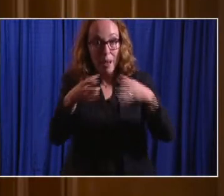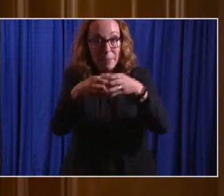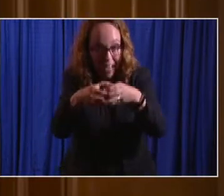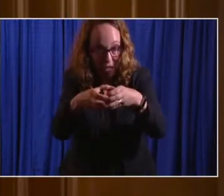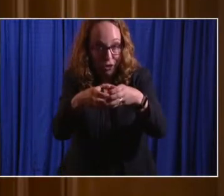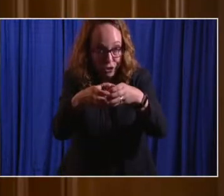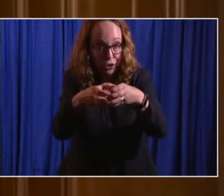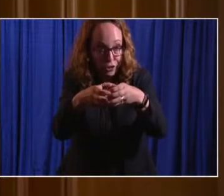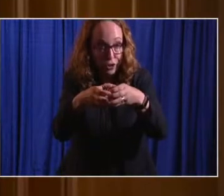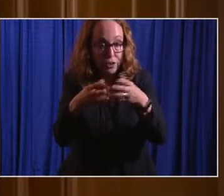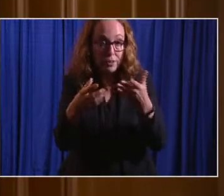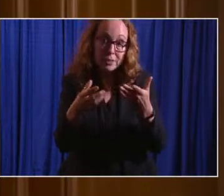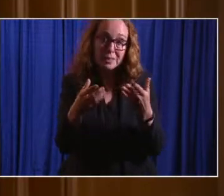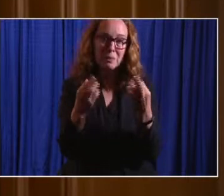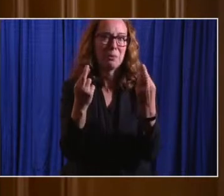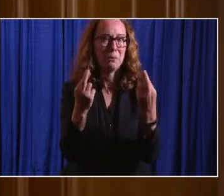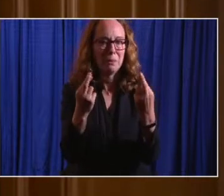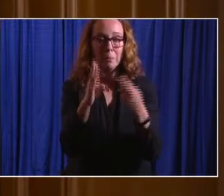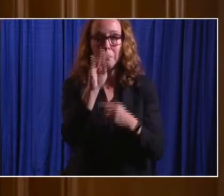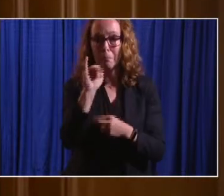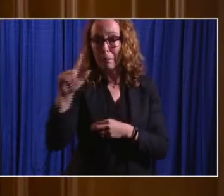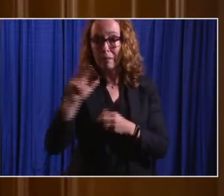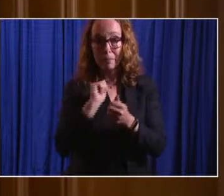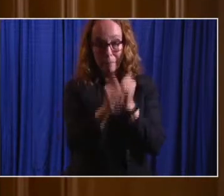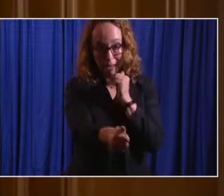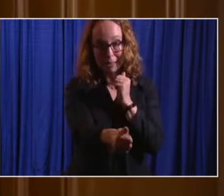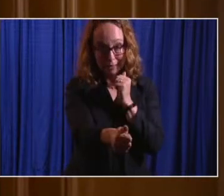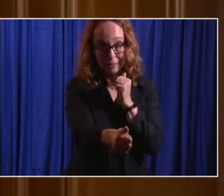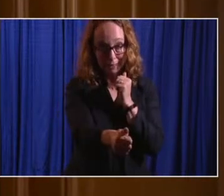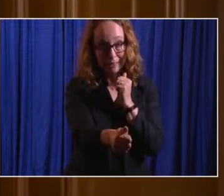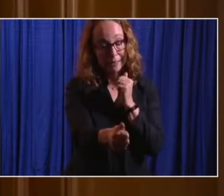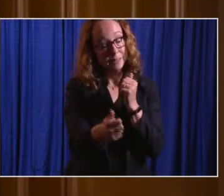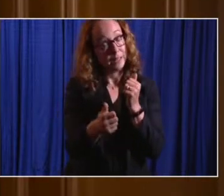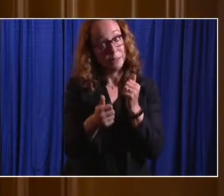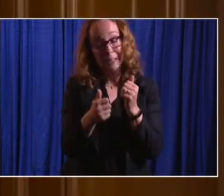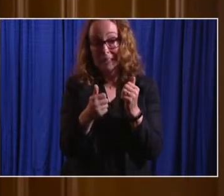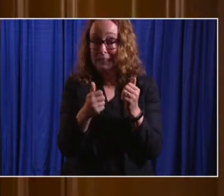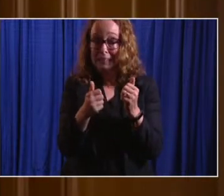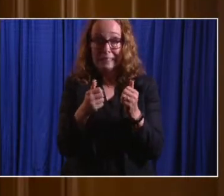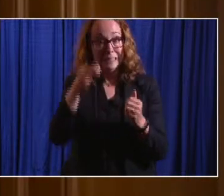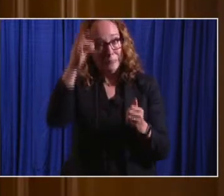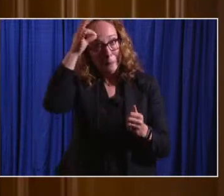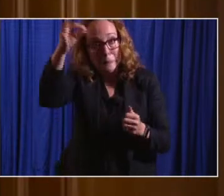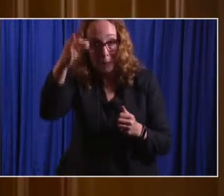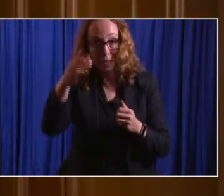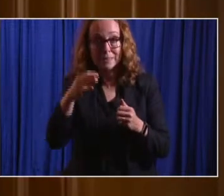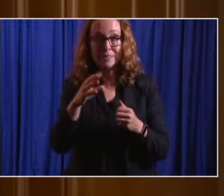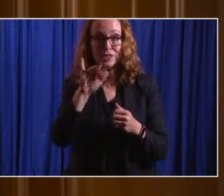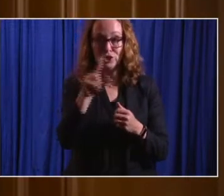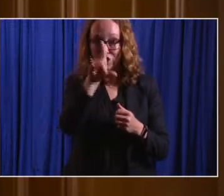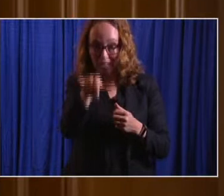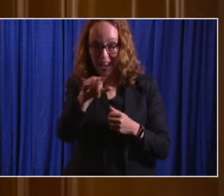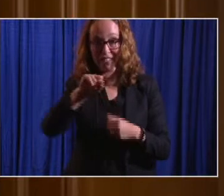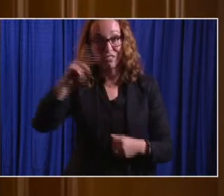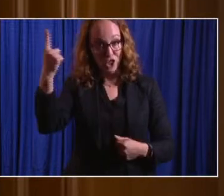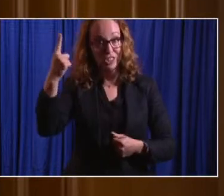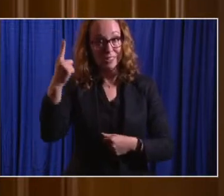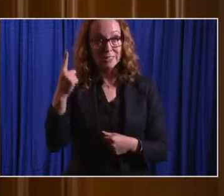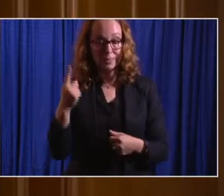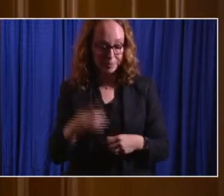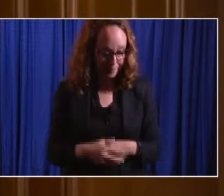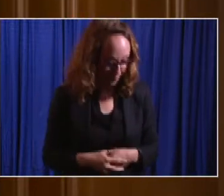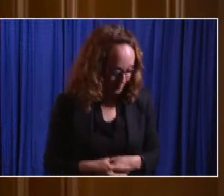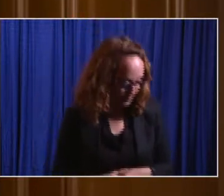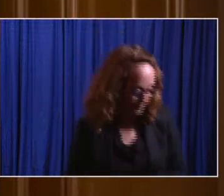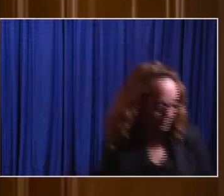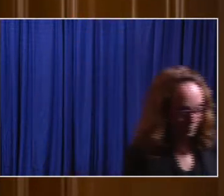together then and get a bill passed by the budget deadline. So I'm not going to get into every single item. Are you